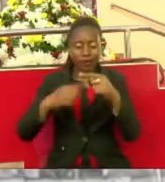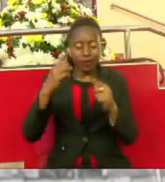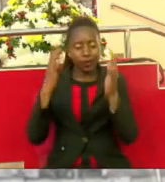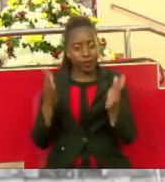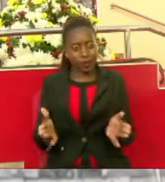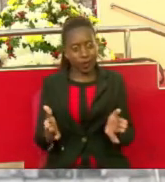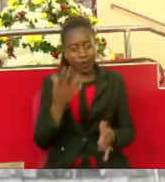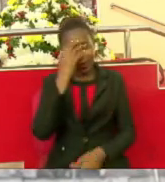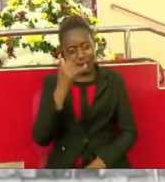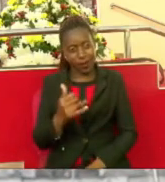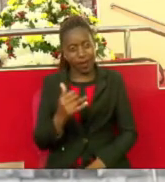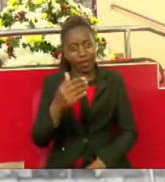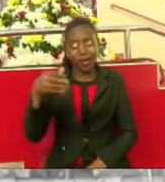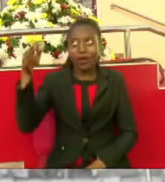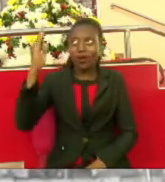Because God is on your side.